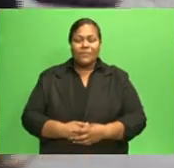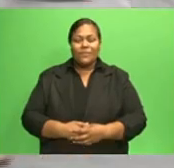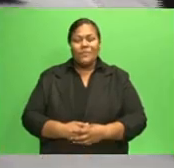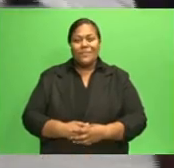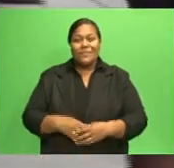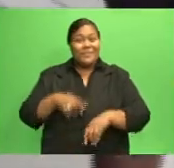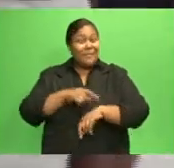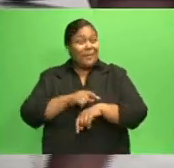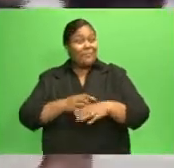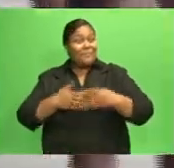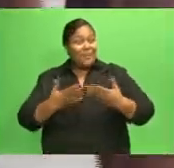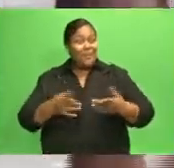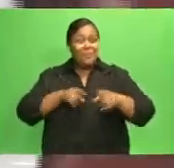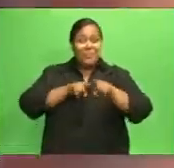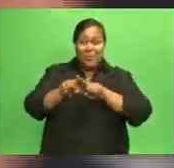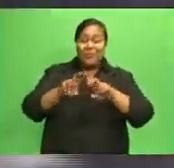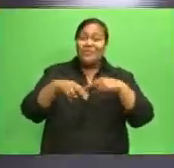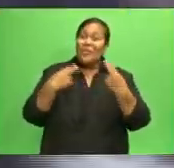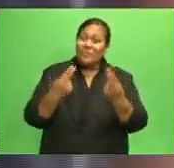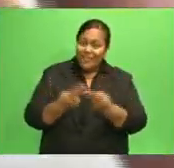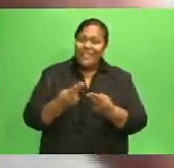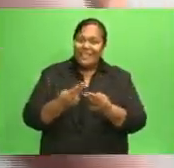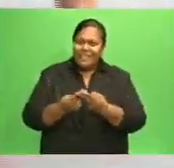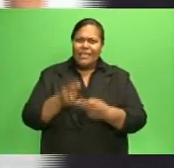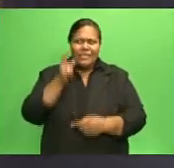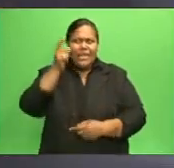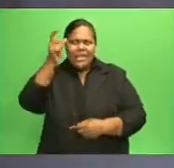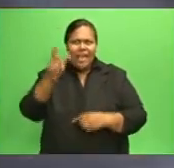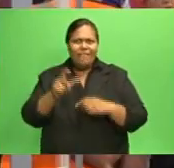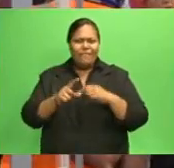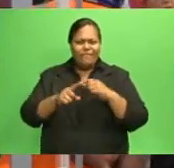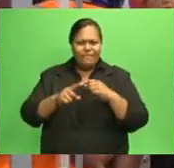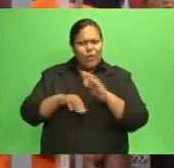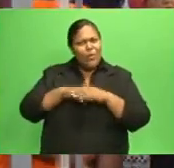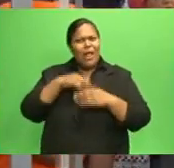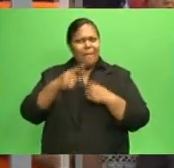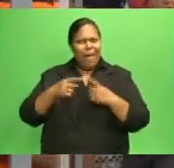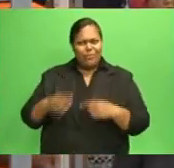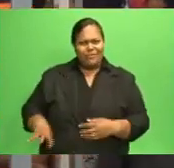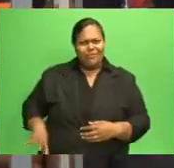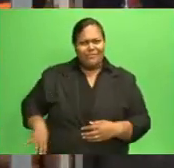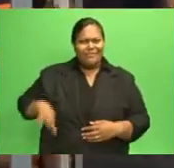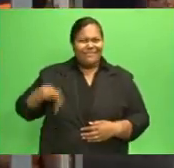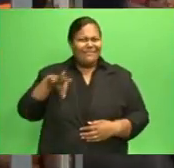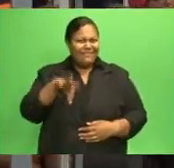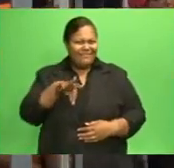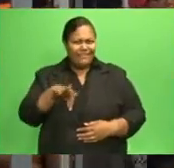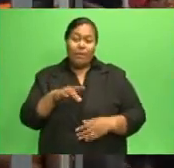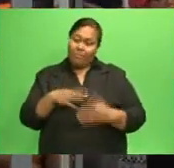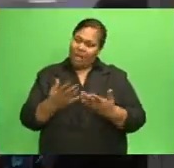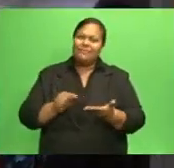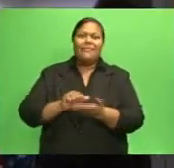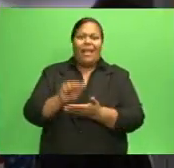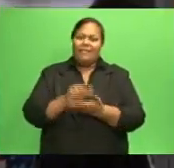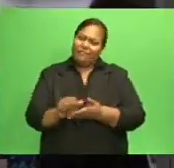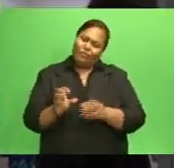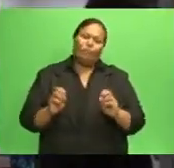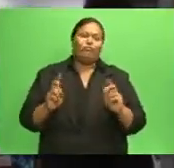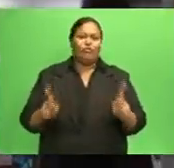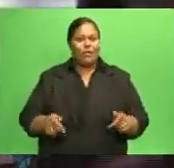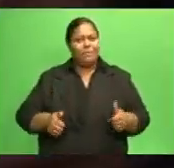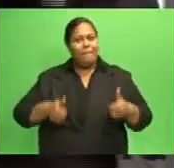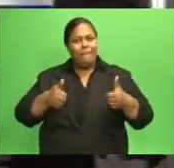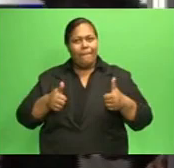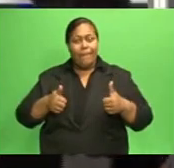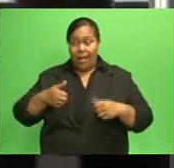when most families are careful about their spending habits, it appears the sale came at the opportune time, allowing customers to take